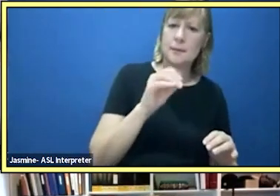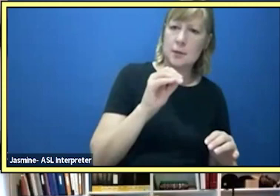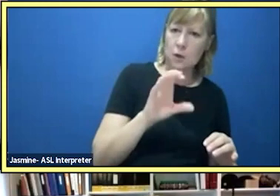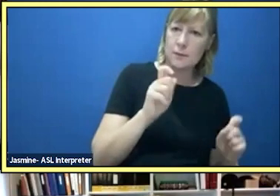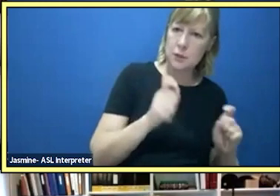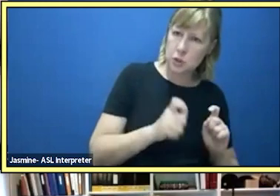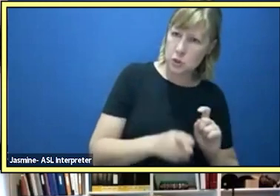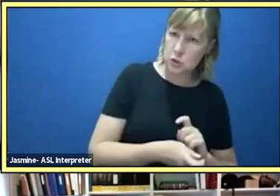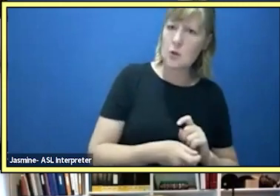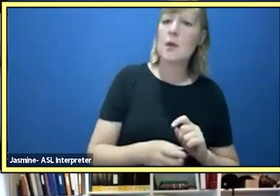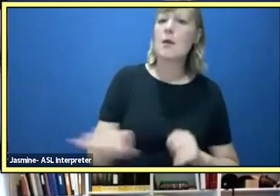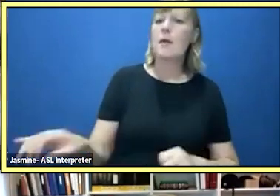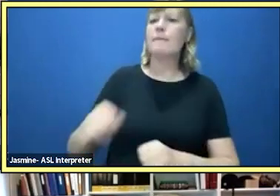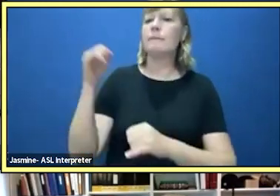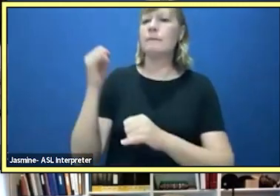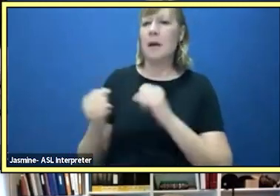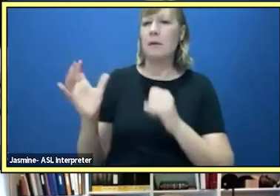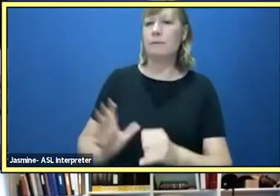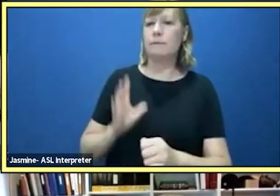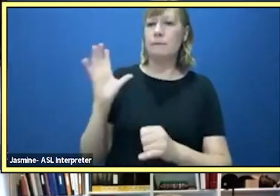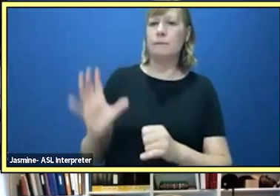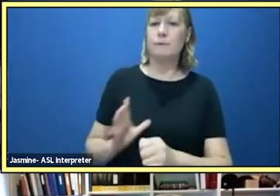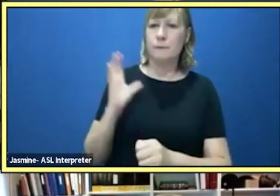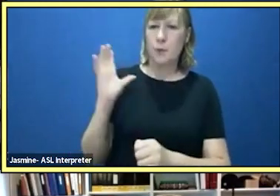final at some point, hopefully early November.